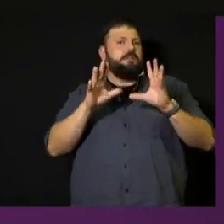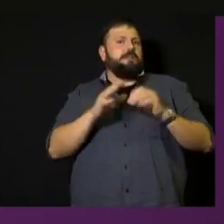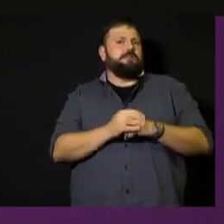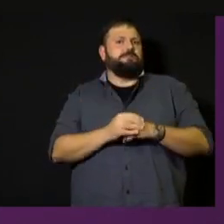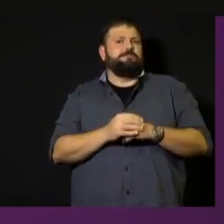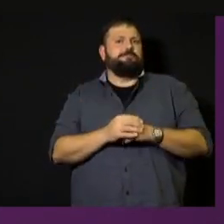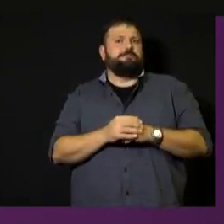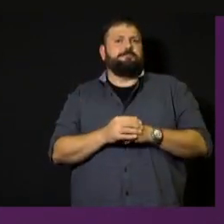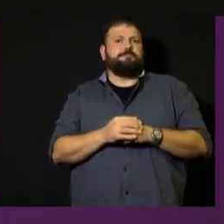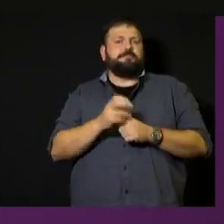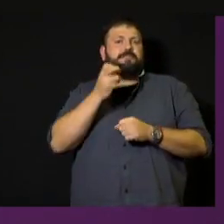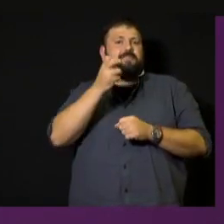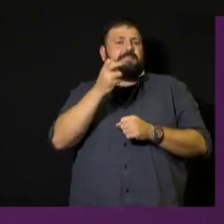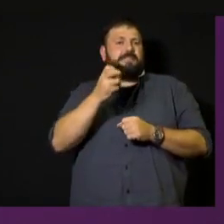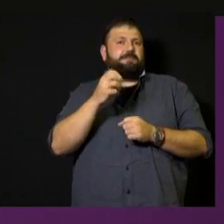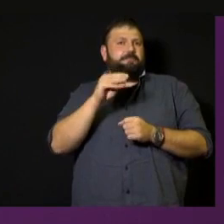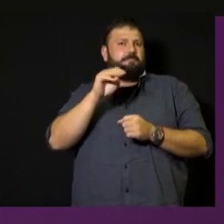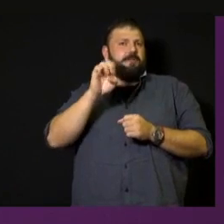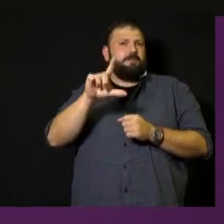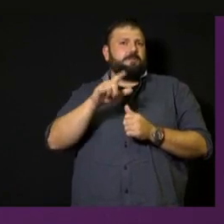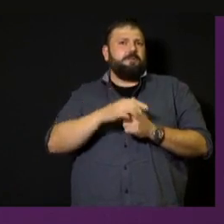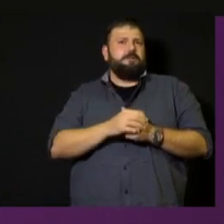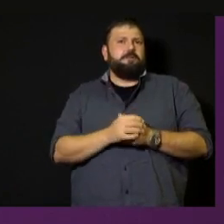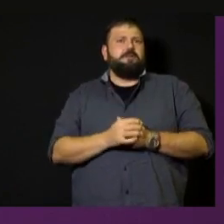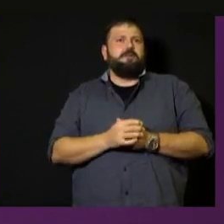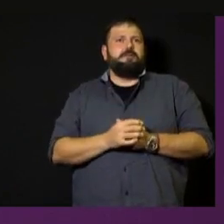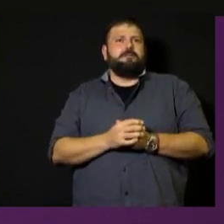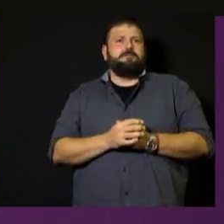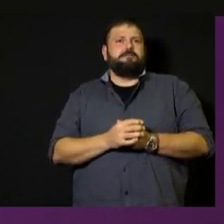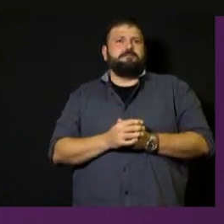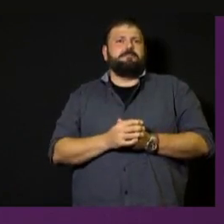atravesar. Manuel, Manuel?